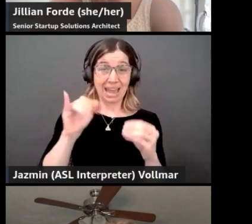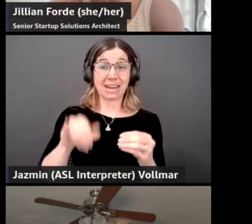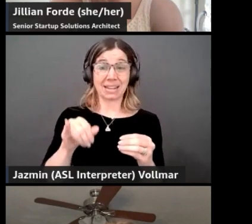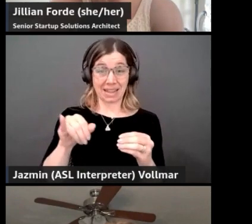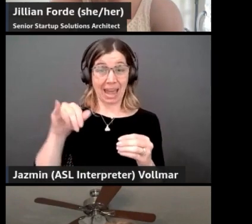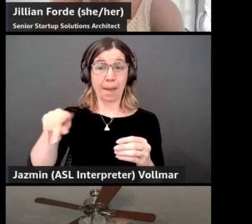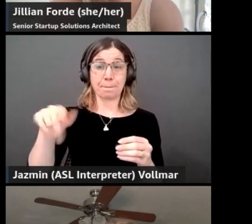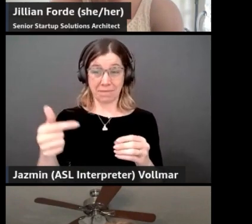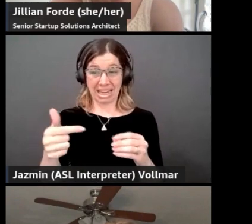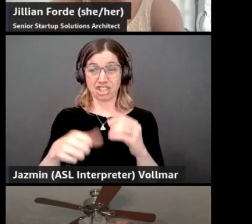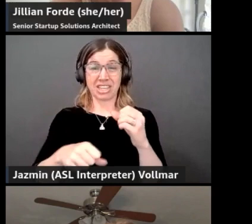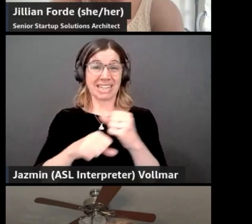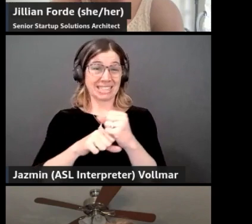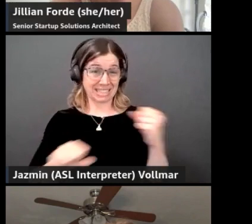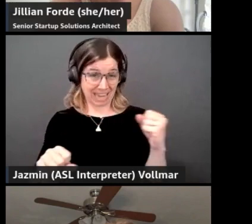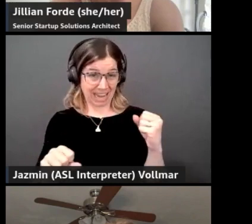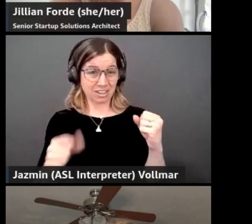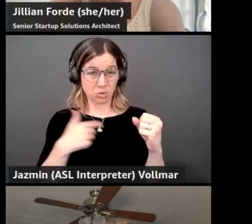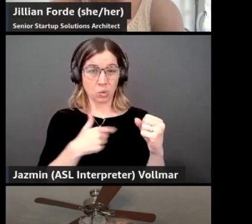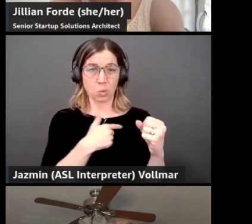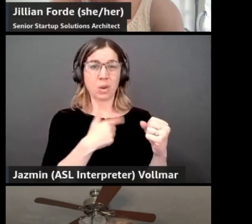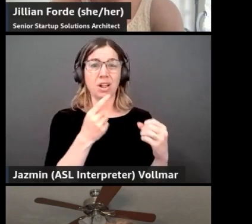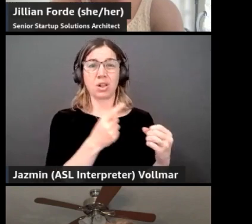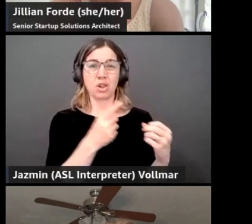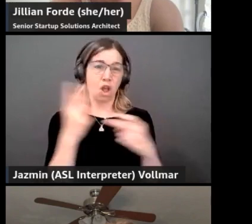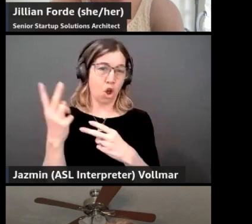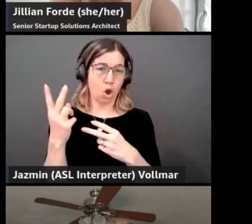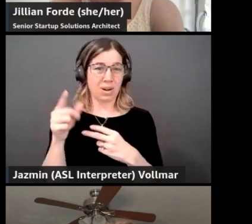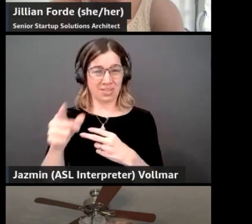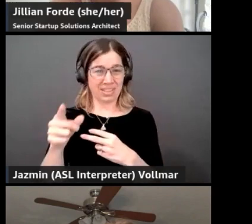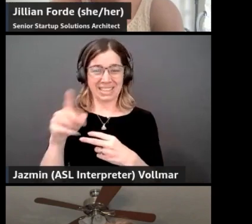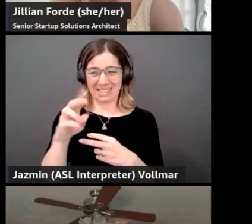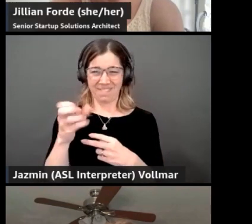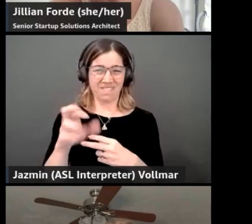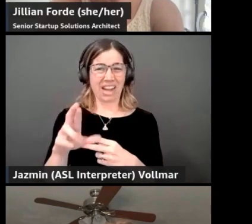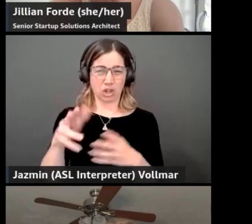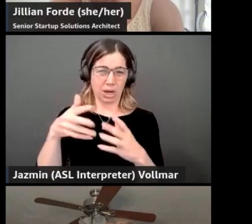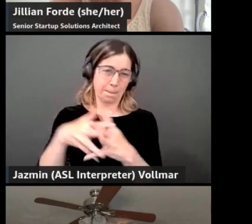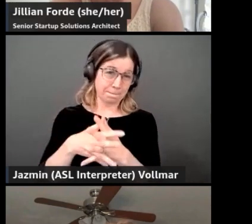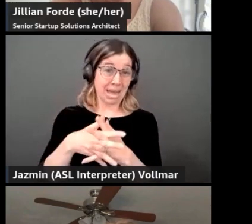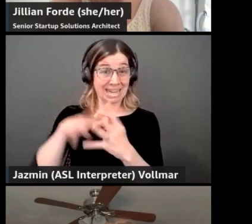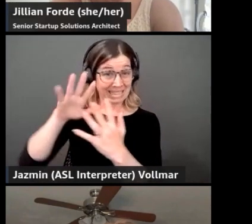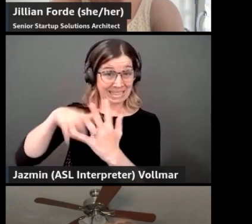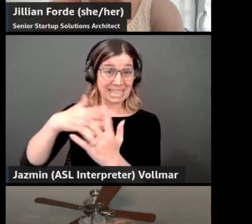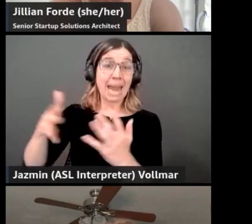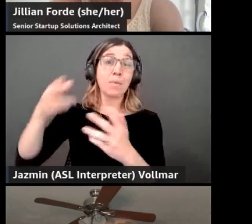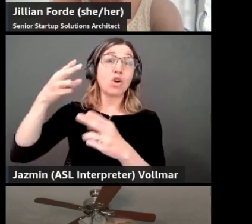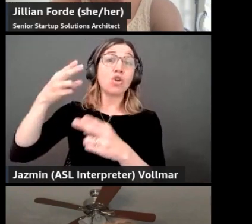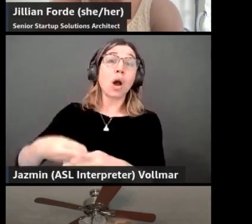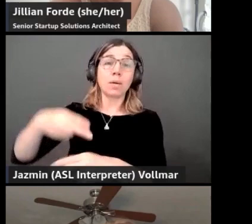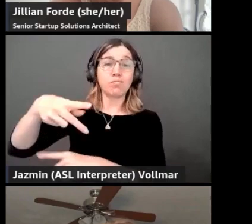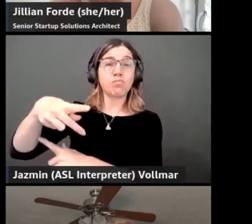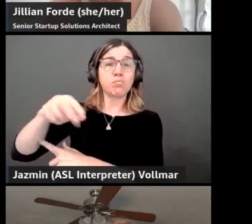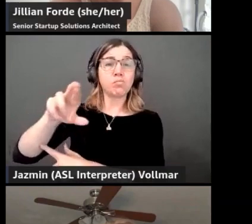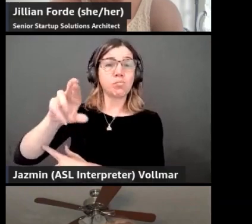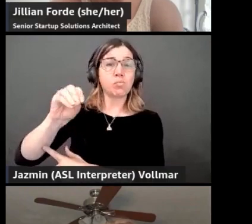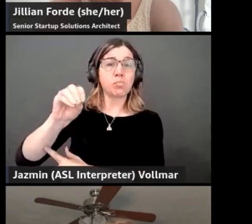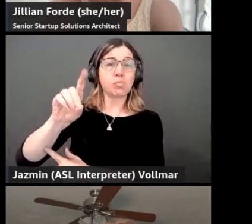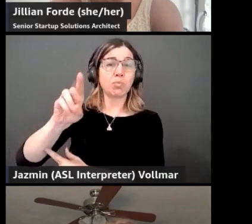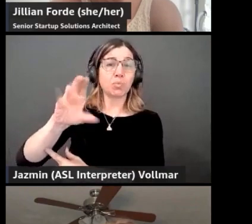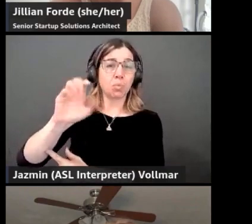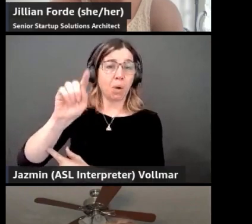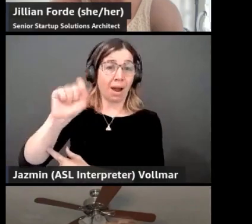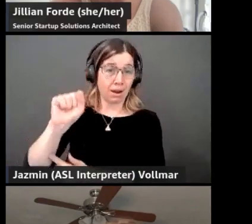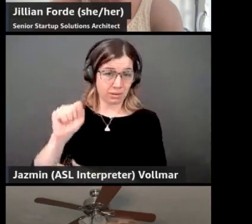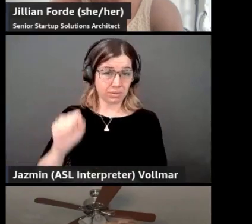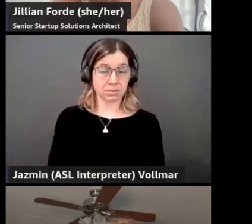vectors, all these vector embeddings in a table called products. Now, for the astute observer who's looking